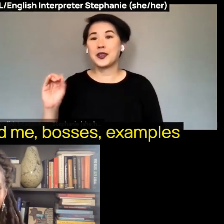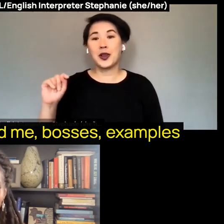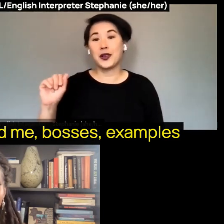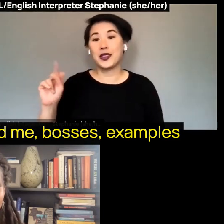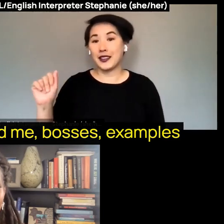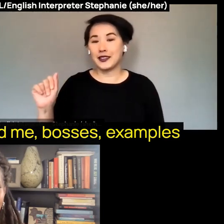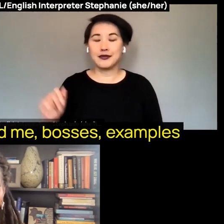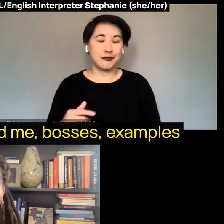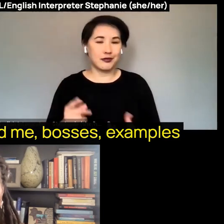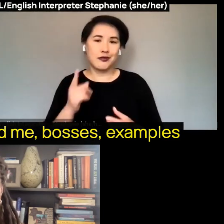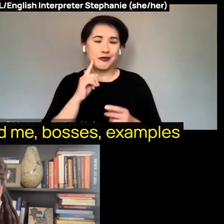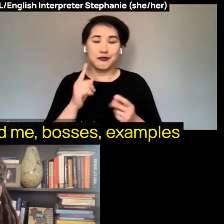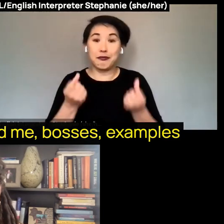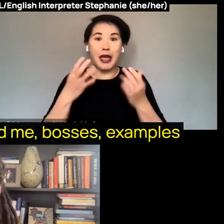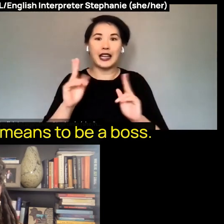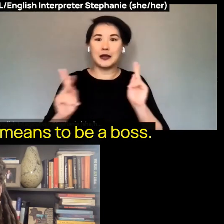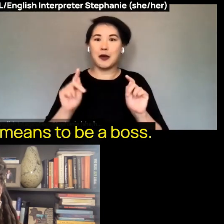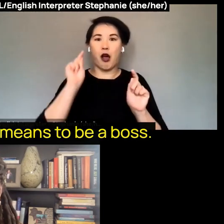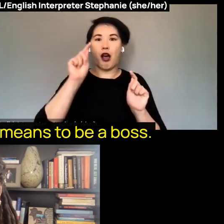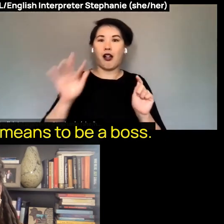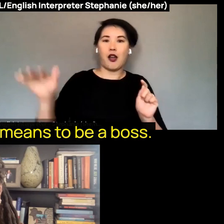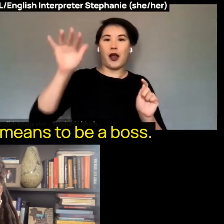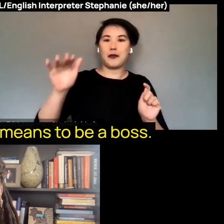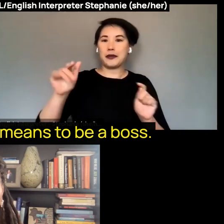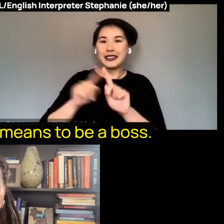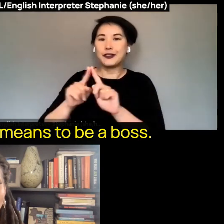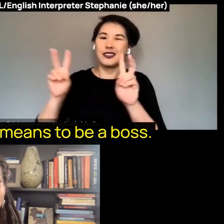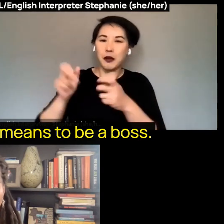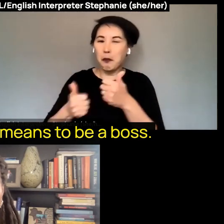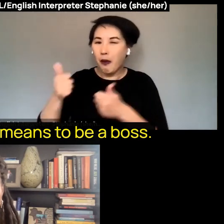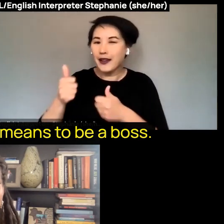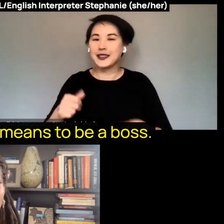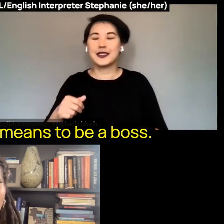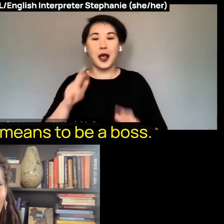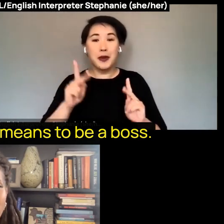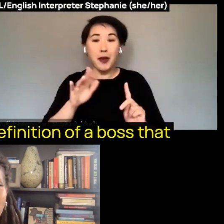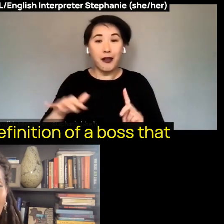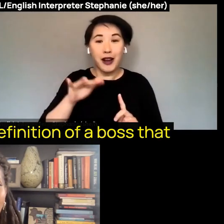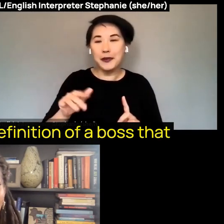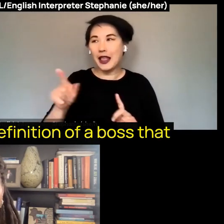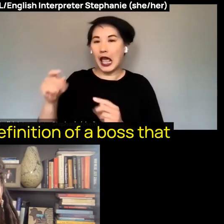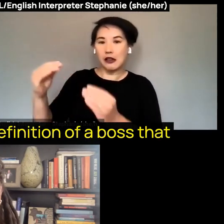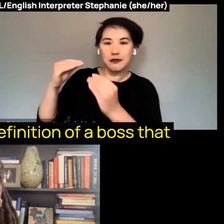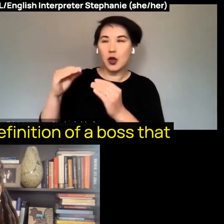around me, bosses, examples of, to me, what it is truly means to be a boss,